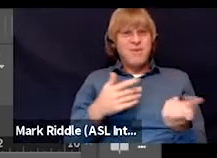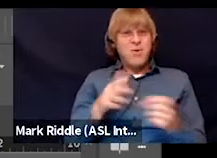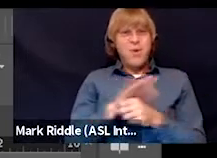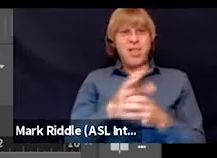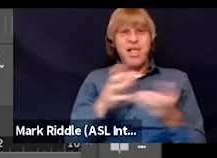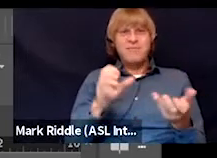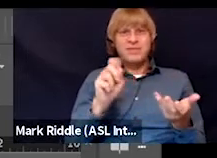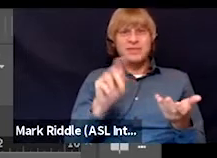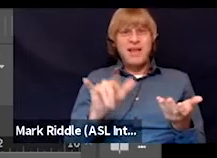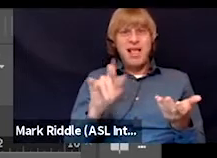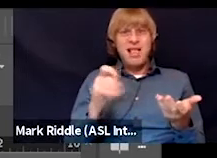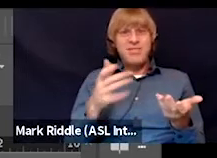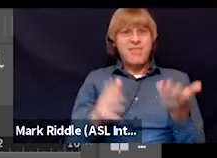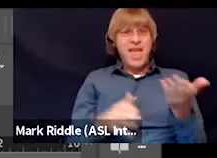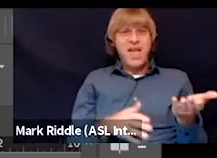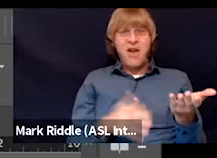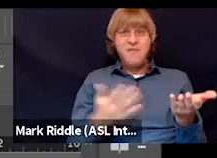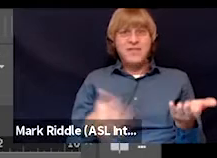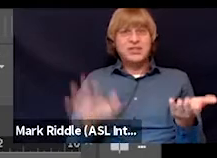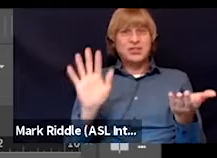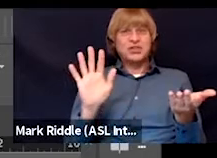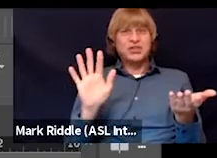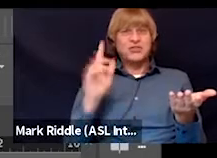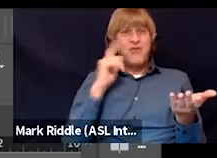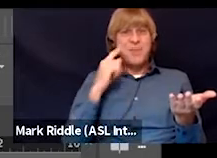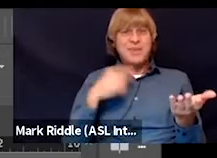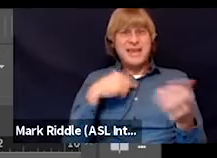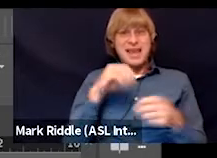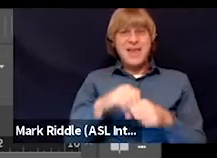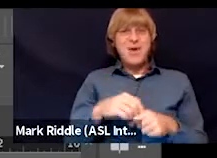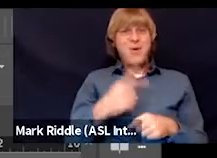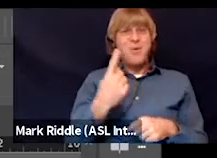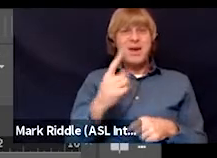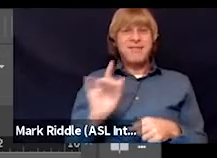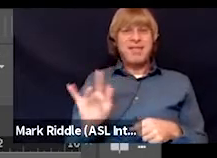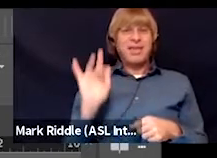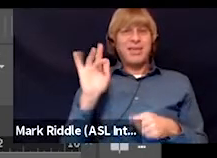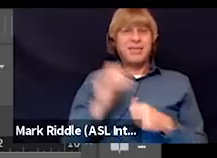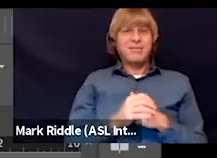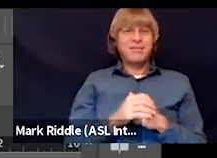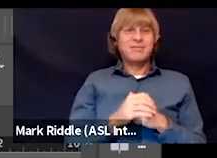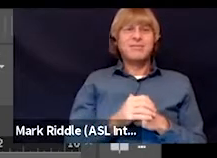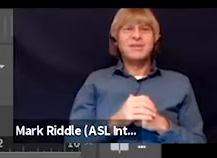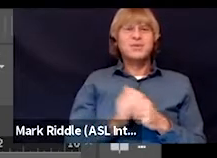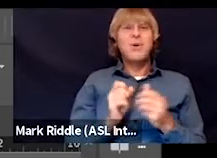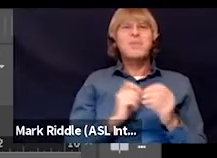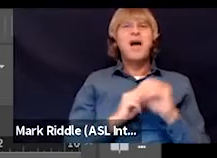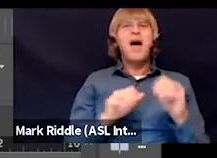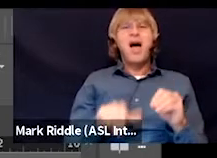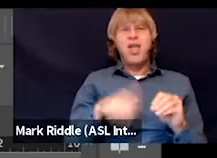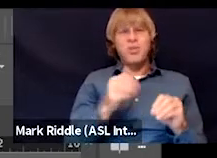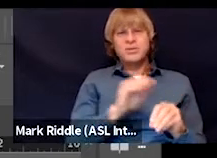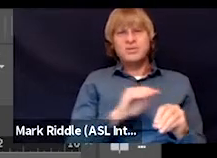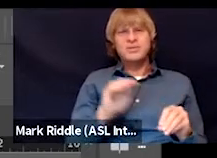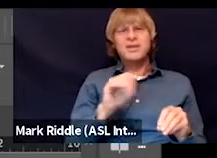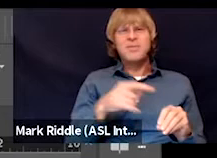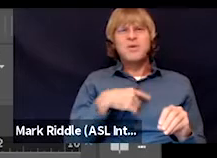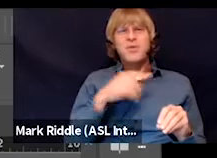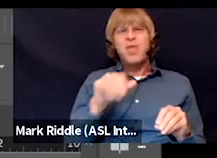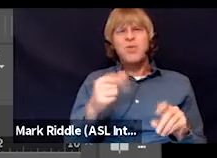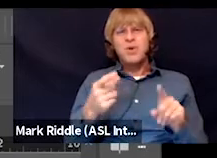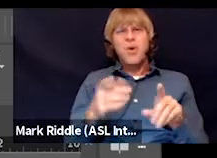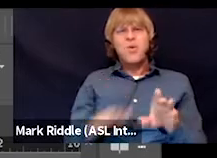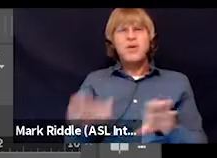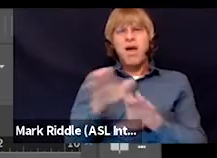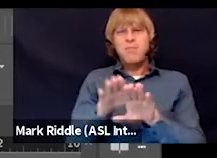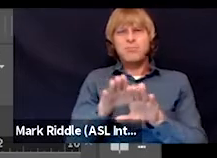my style information done for me in one click. I'm going to put another one over here. I'm going to do this one on top